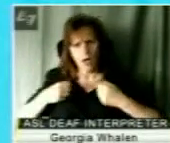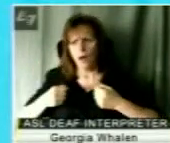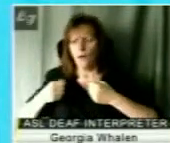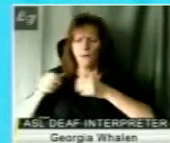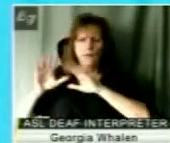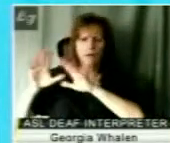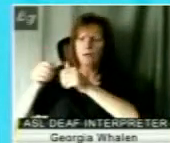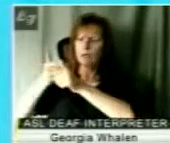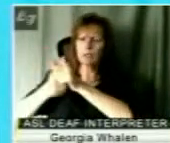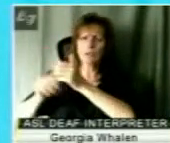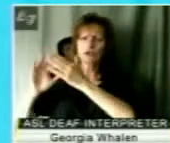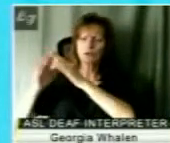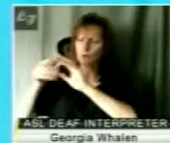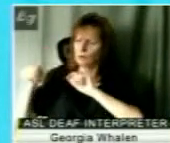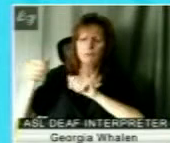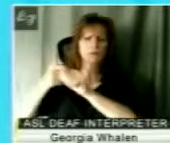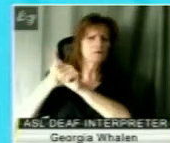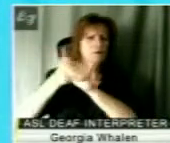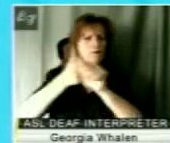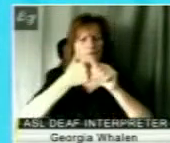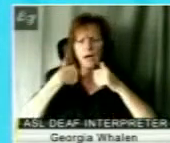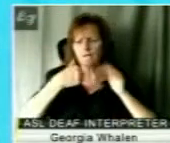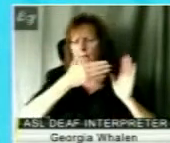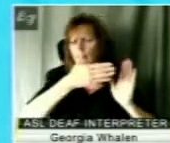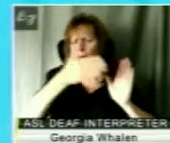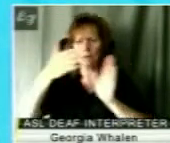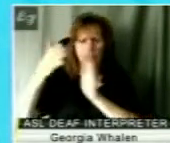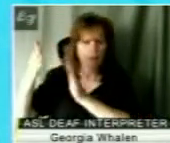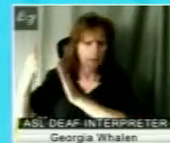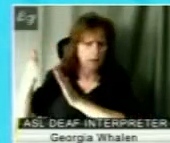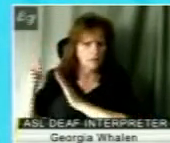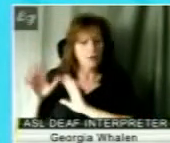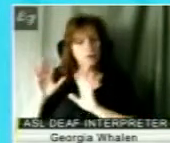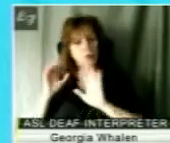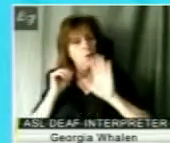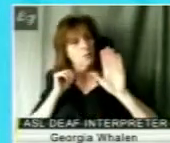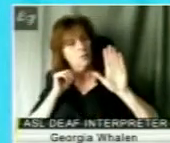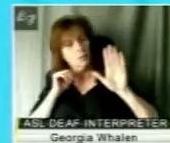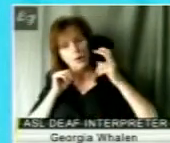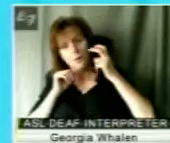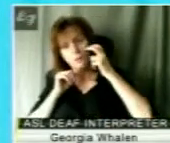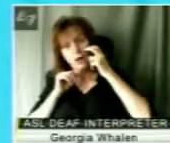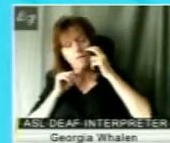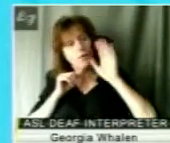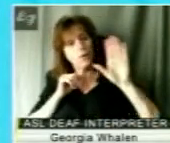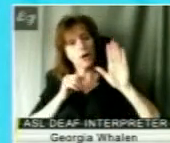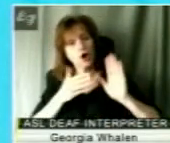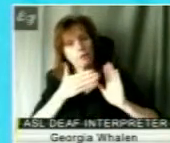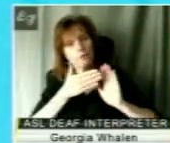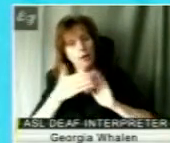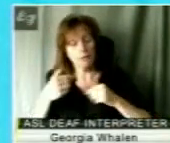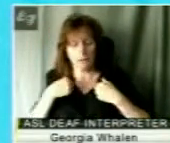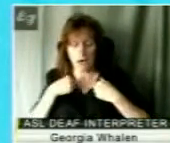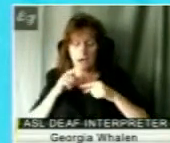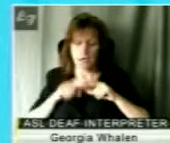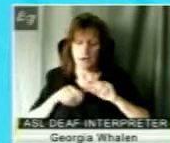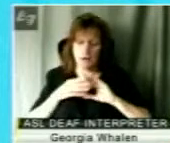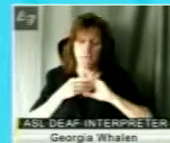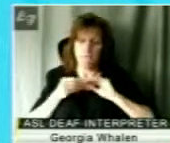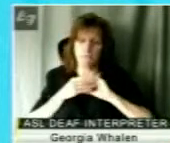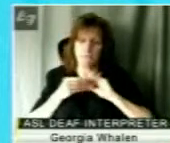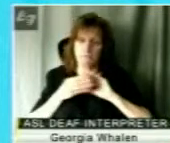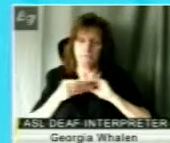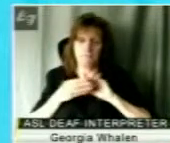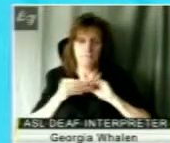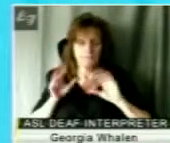how they do that. So I can't speak specifically to how that communication in Brantford and Haldim and Norfolk went. But in